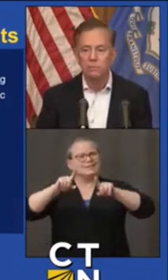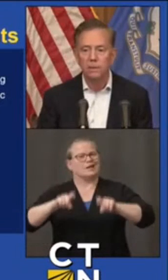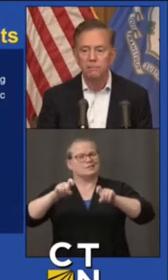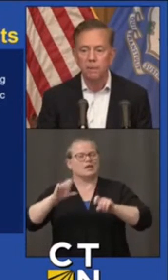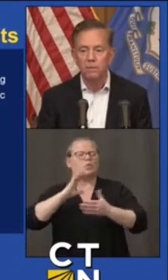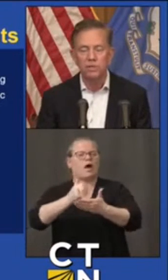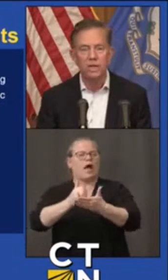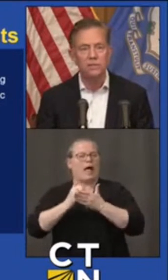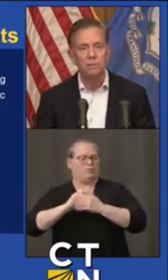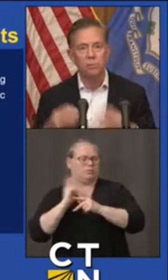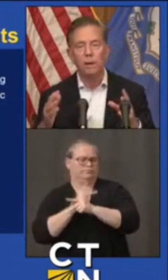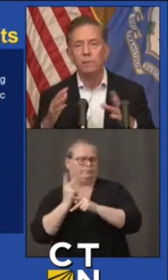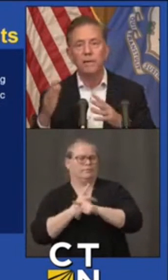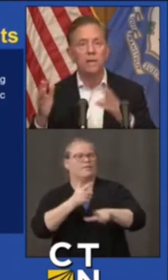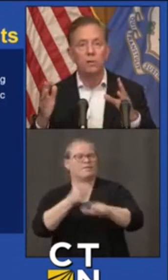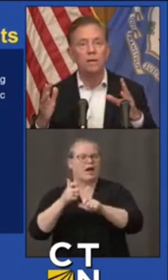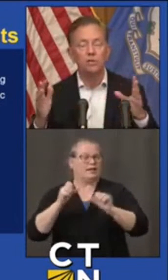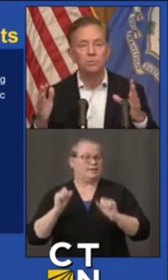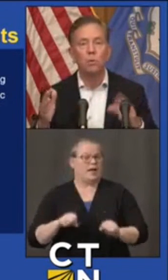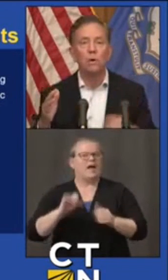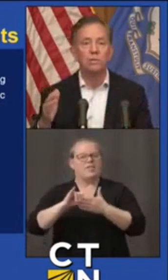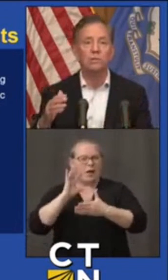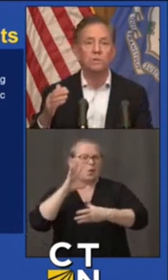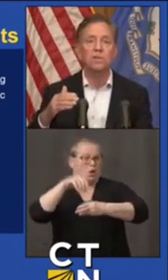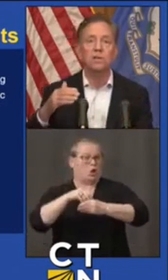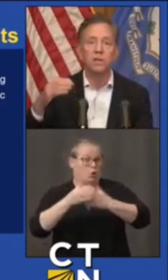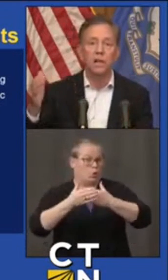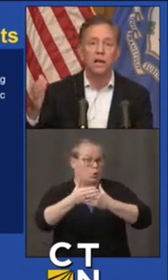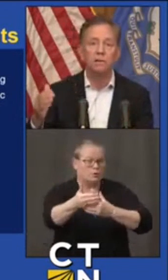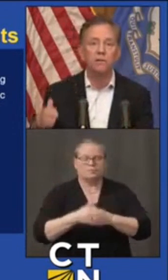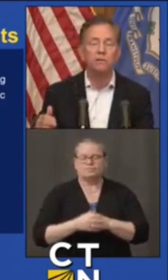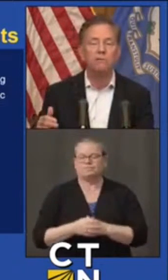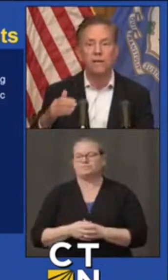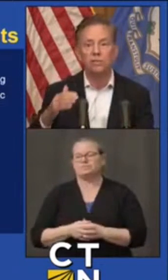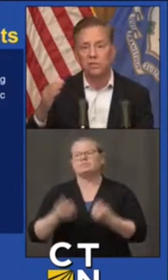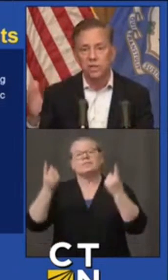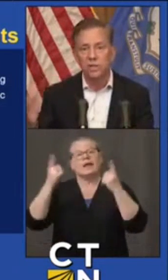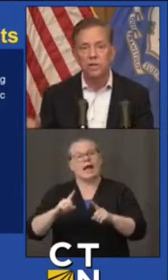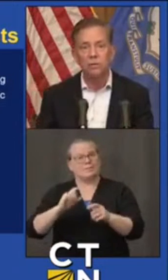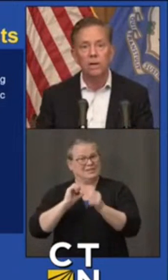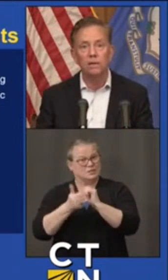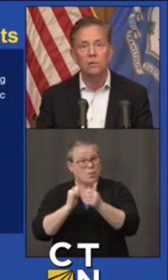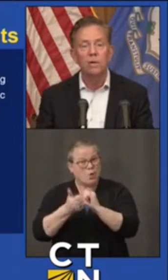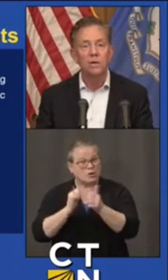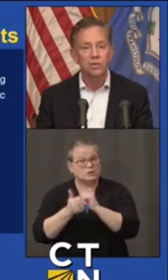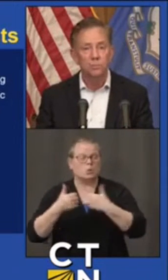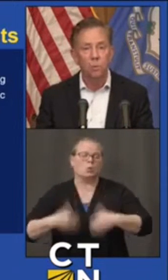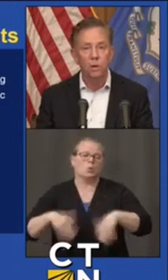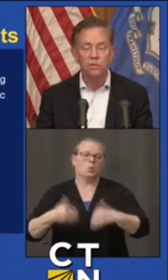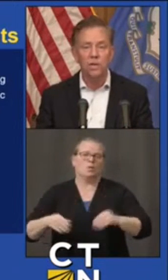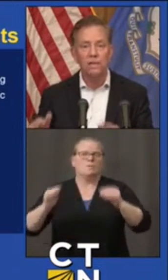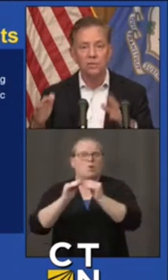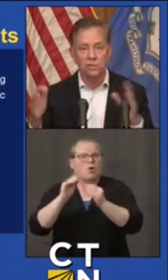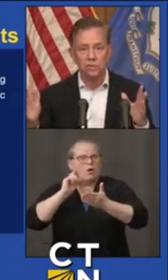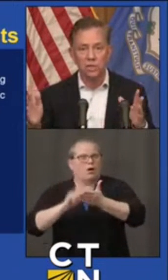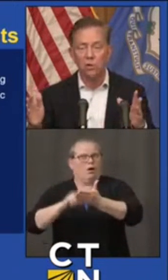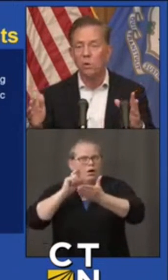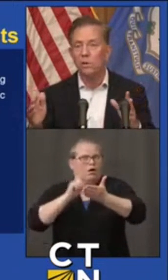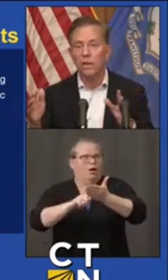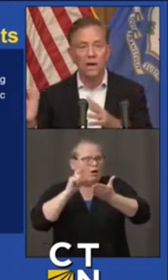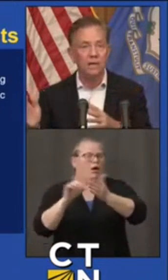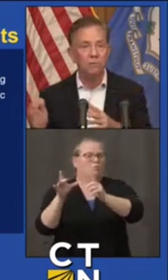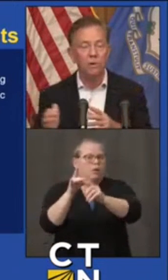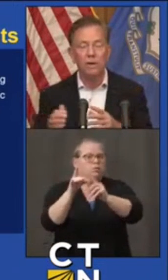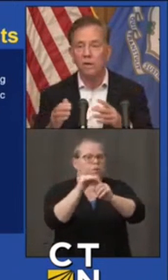where other testing probably in and around sports, because we've seen a lot of infections in and around sports, not necessarily on